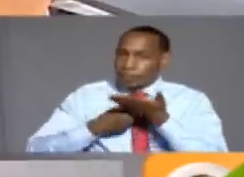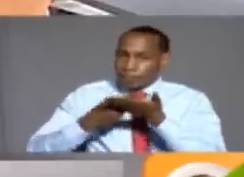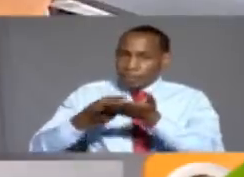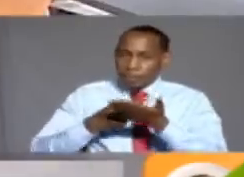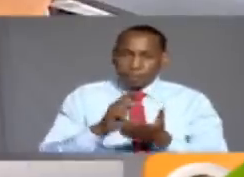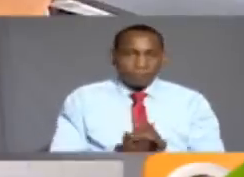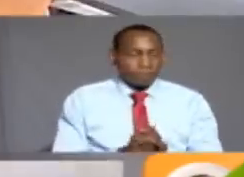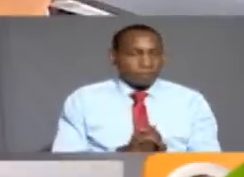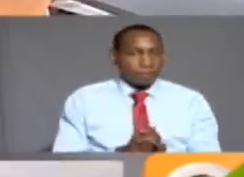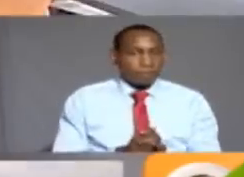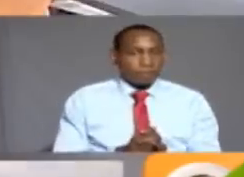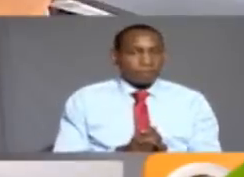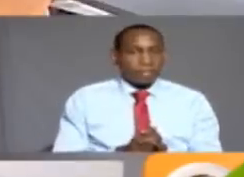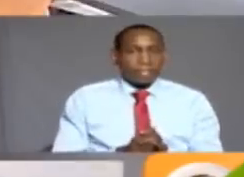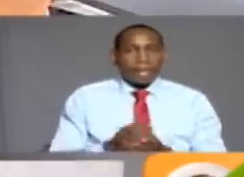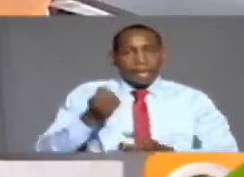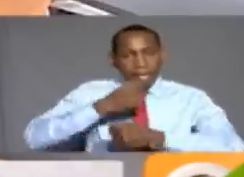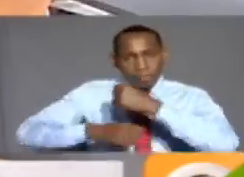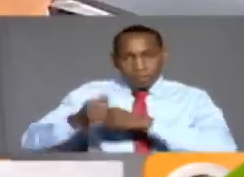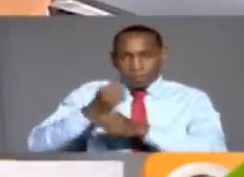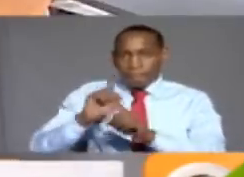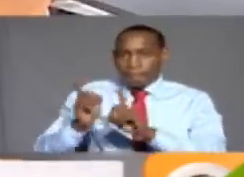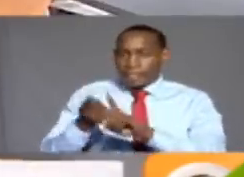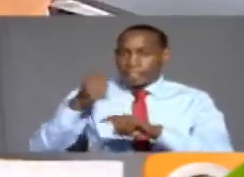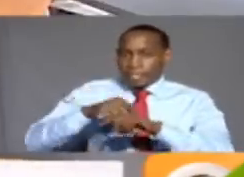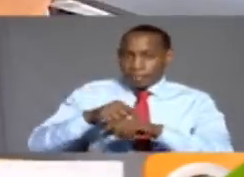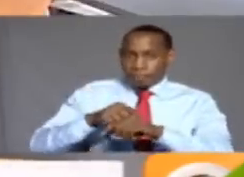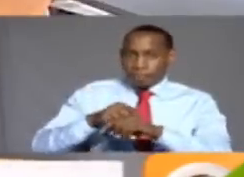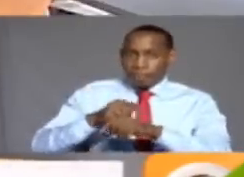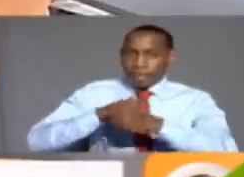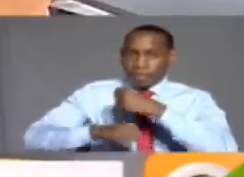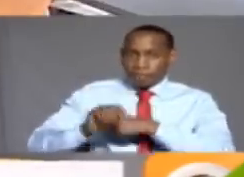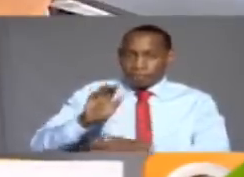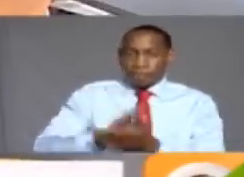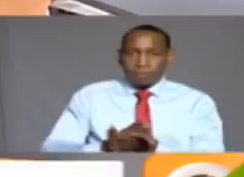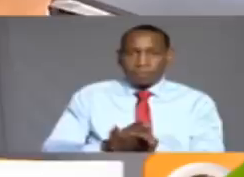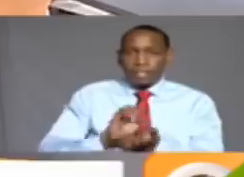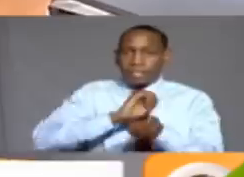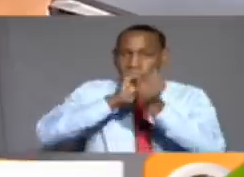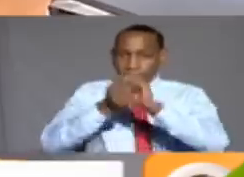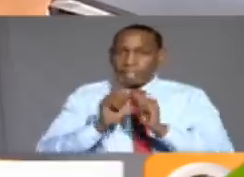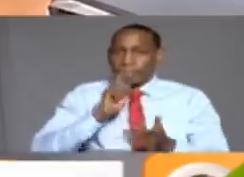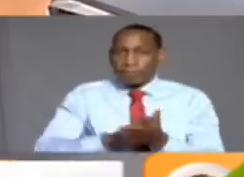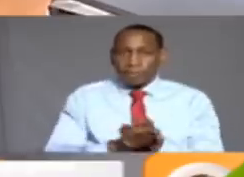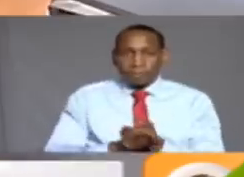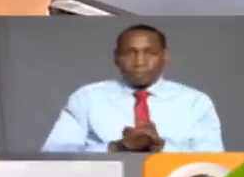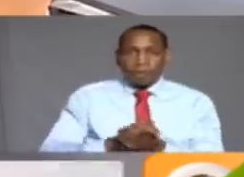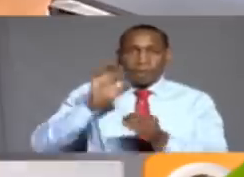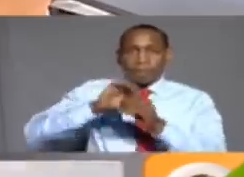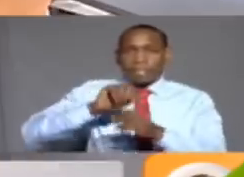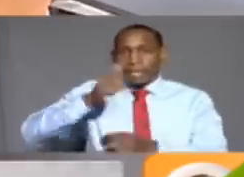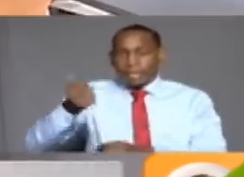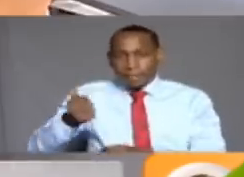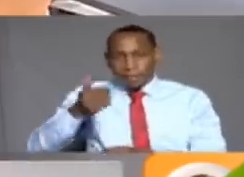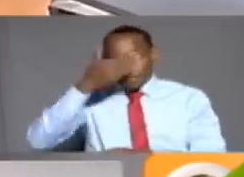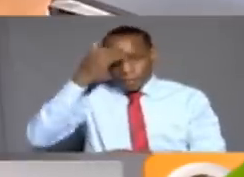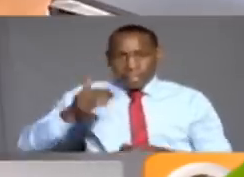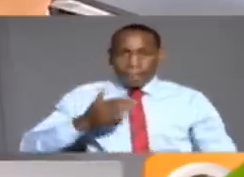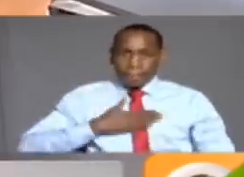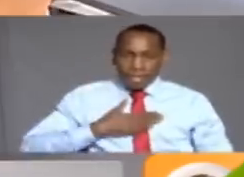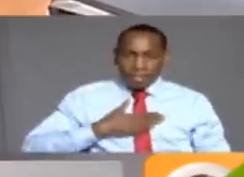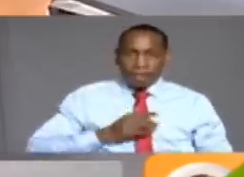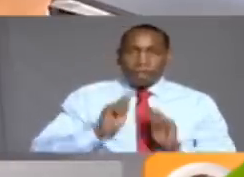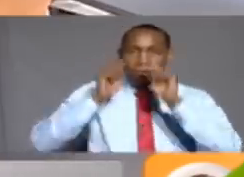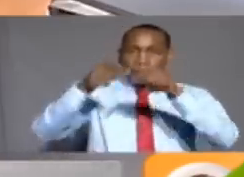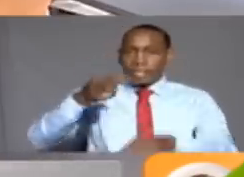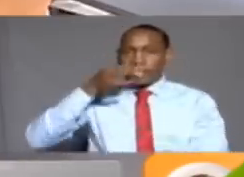asking for too much. But when he did that, actually the first time he did that, and I corrected it, and I said, forget about other votes. Okay. Mine. He actually came